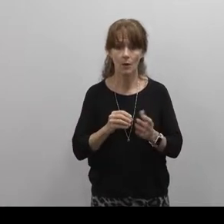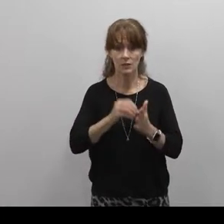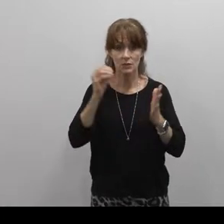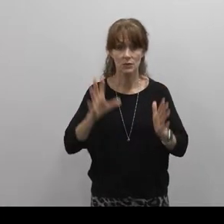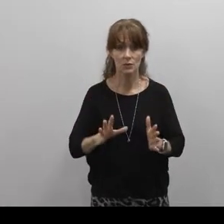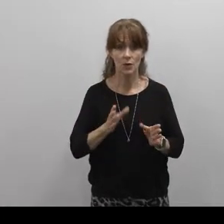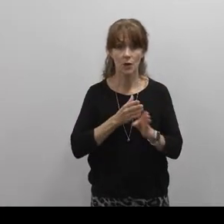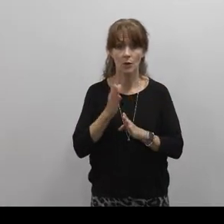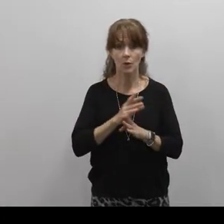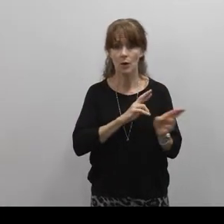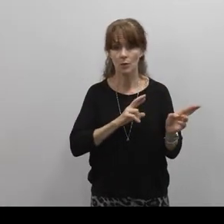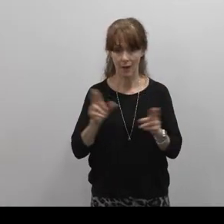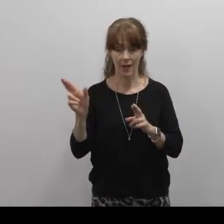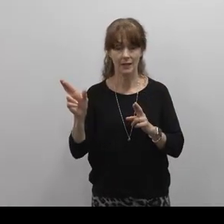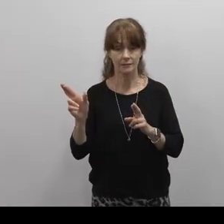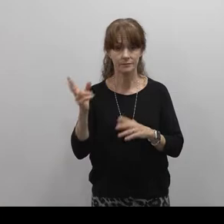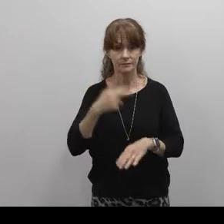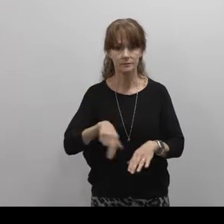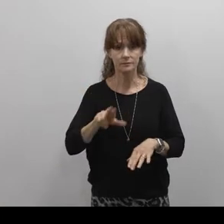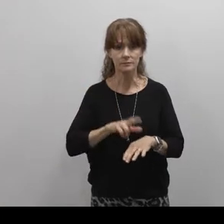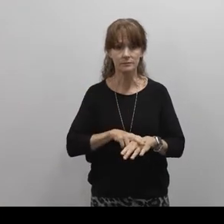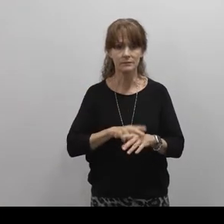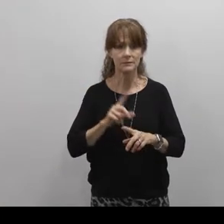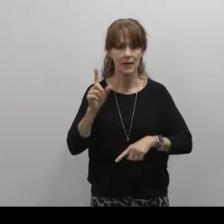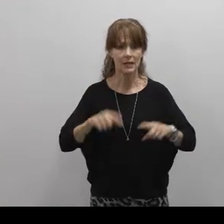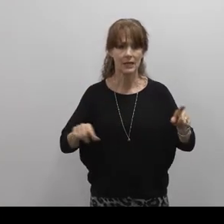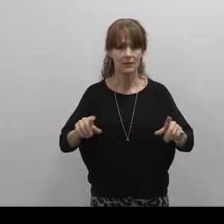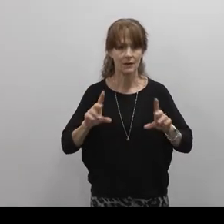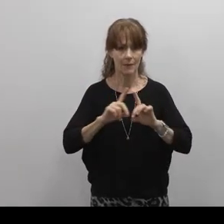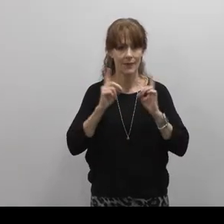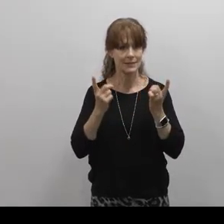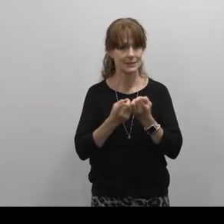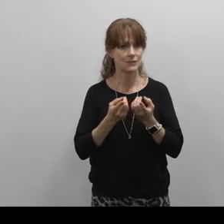students career ready and of course hit different parts of the district boundary.